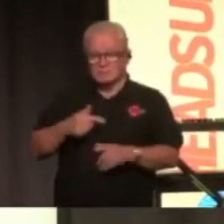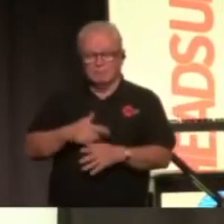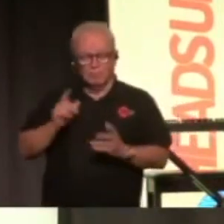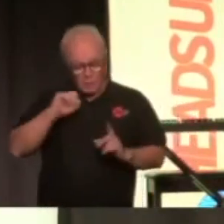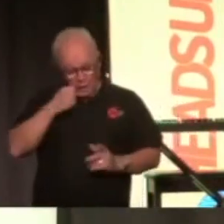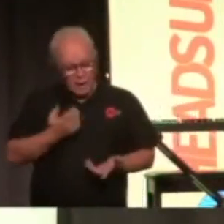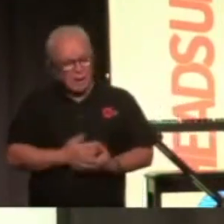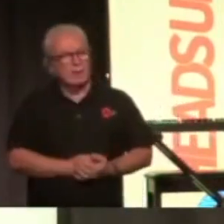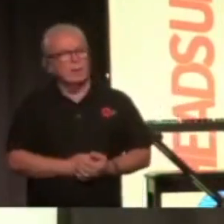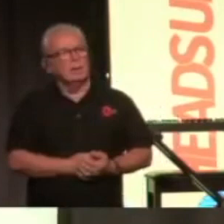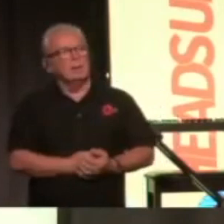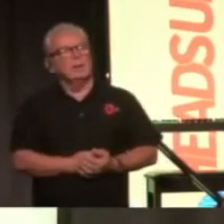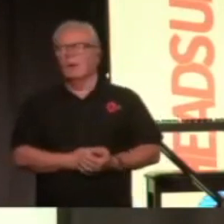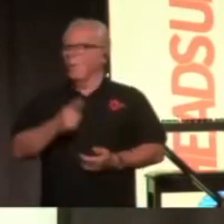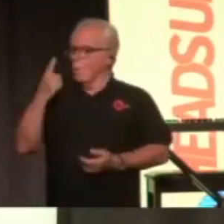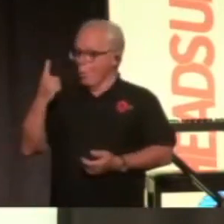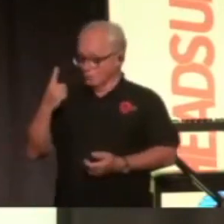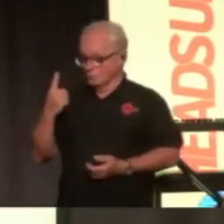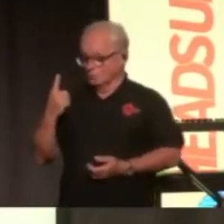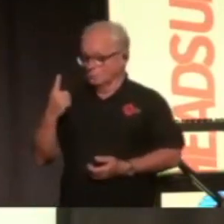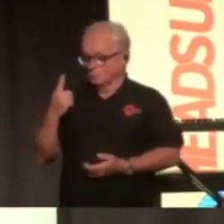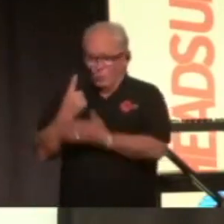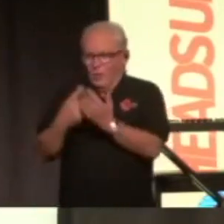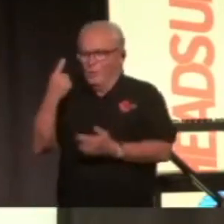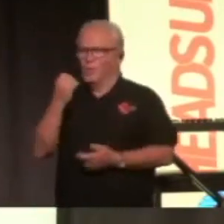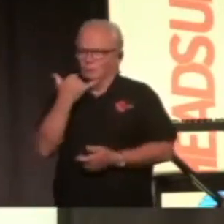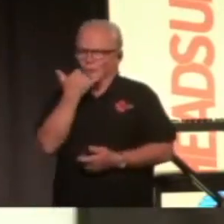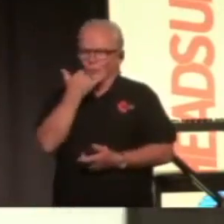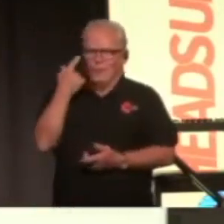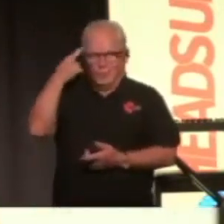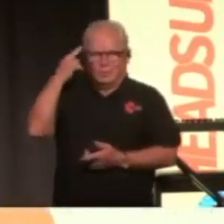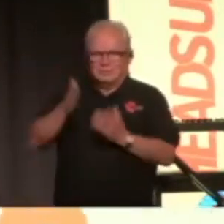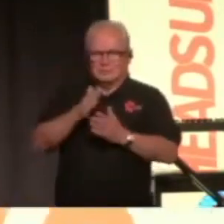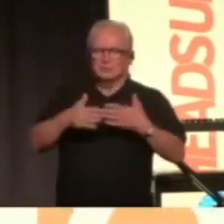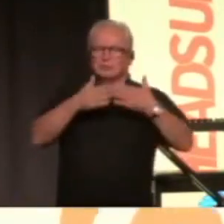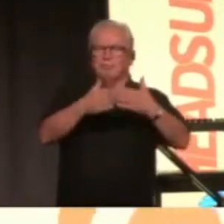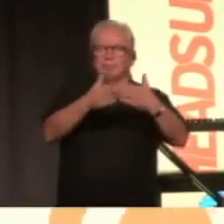One wrong thought can torpedo a battleship.